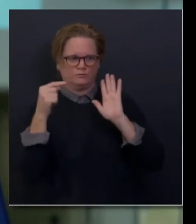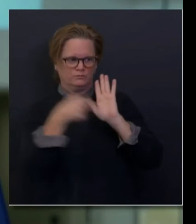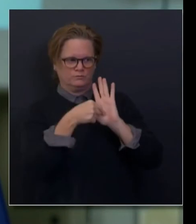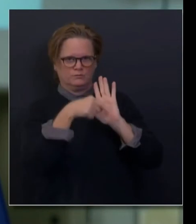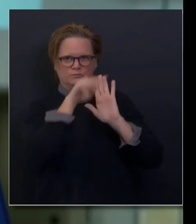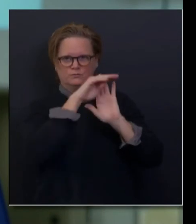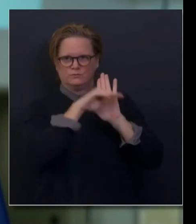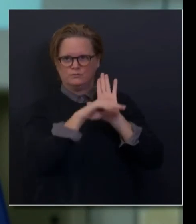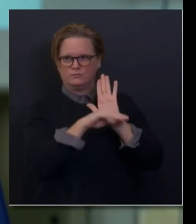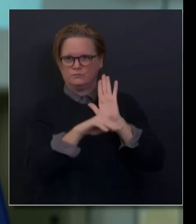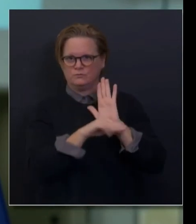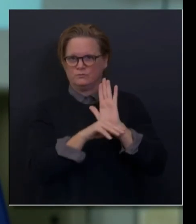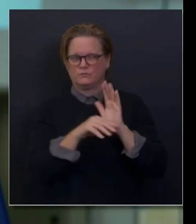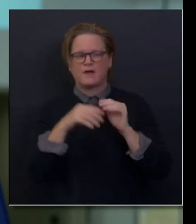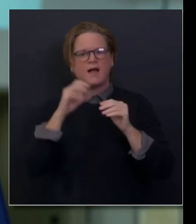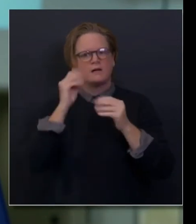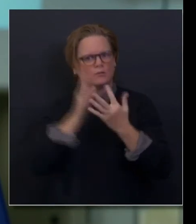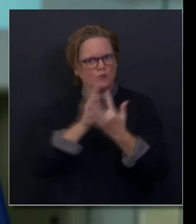Thank you. Next question.